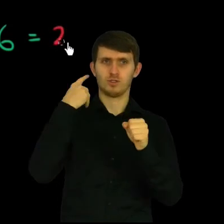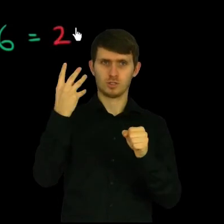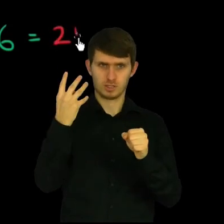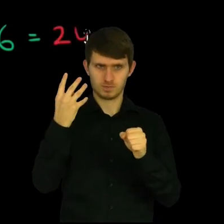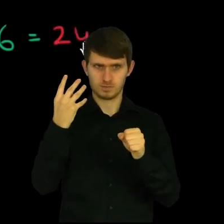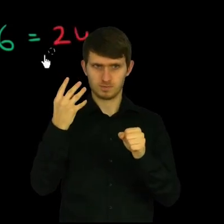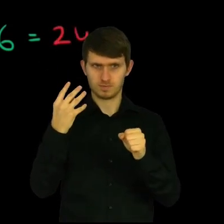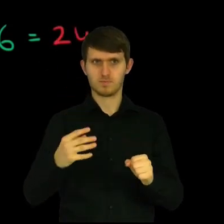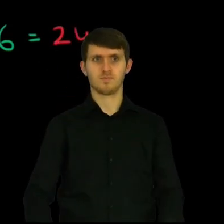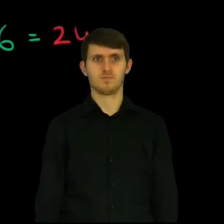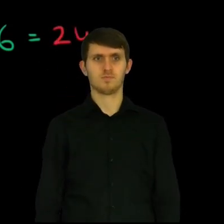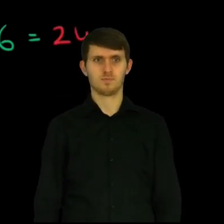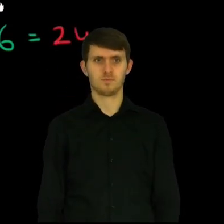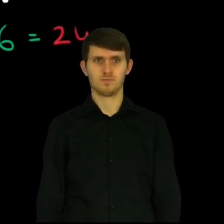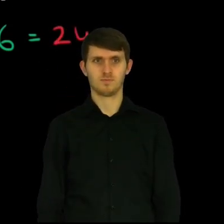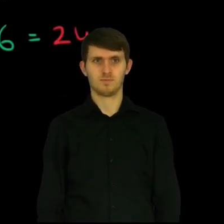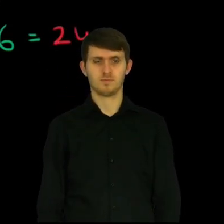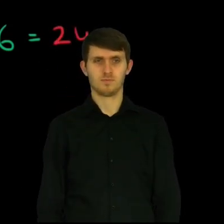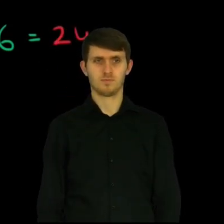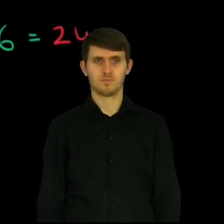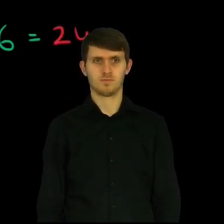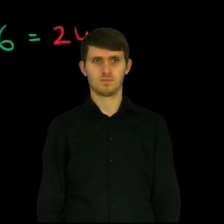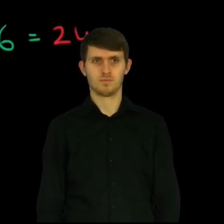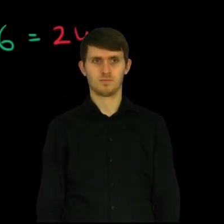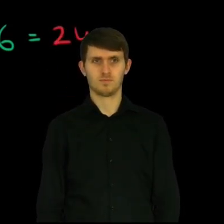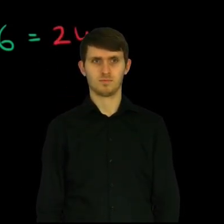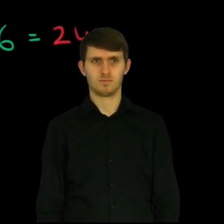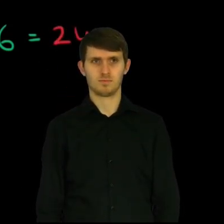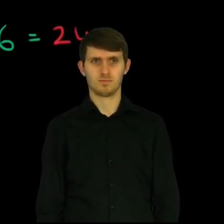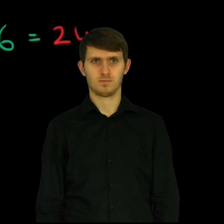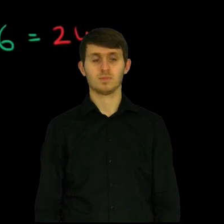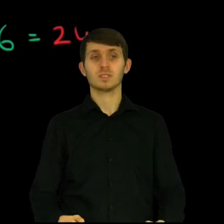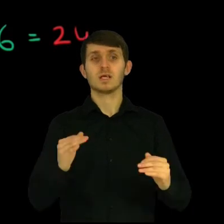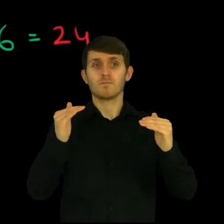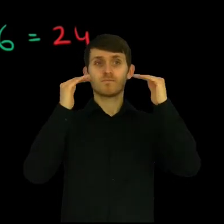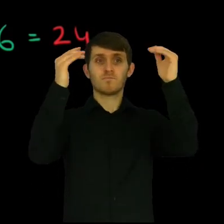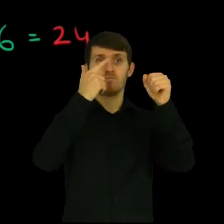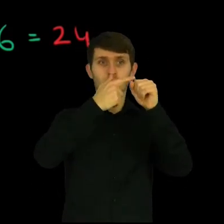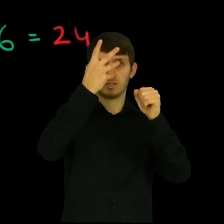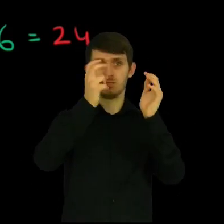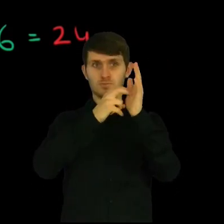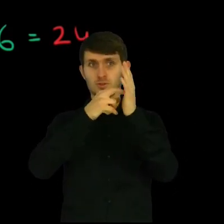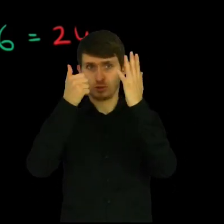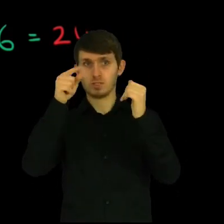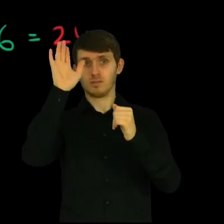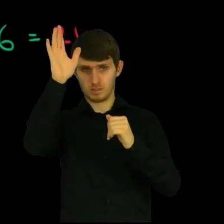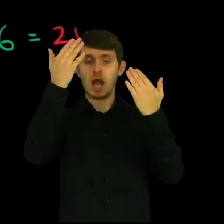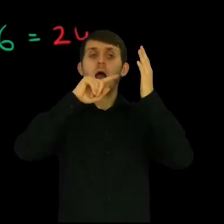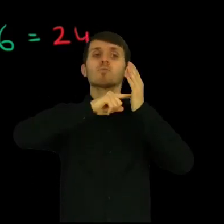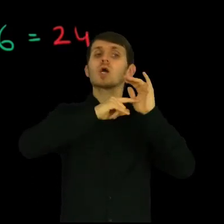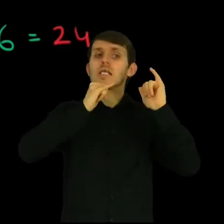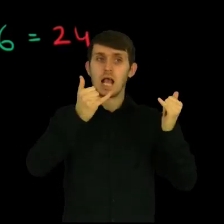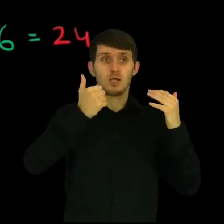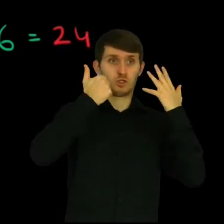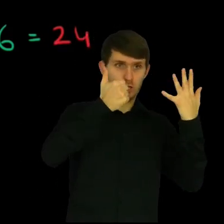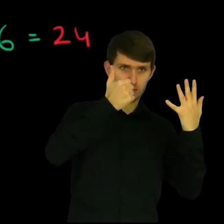is equal to 24. Or you could just as equivalently say that 6 times 4 is 24. You could equivalently say that